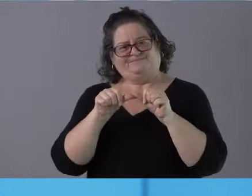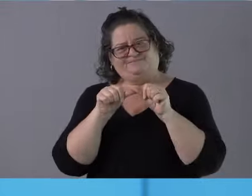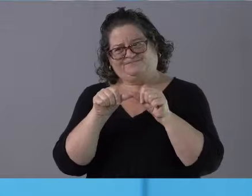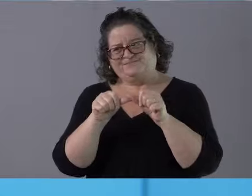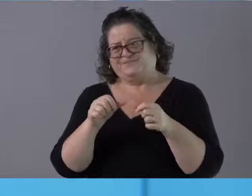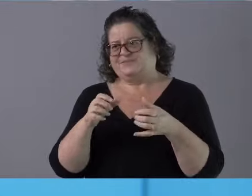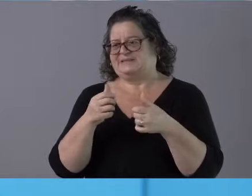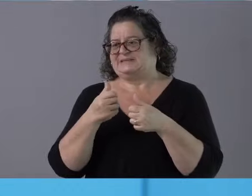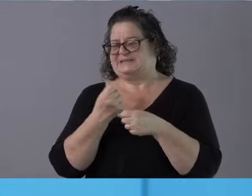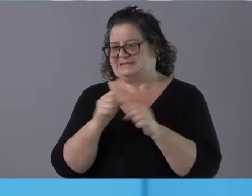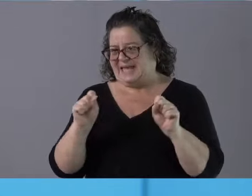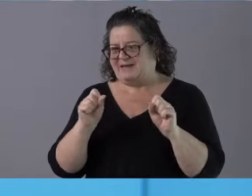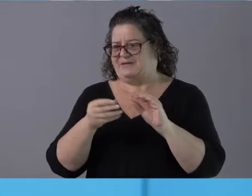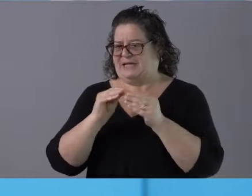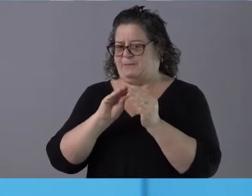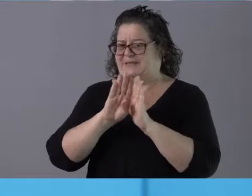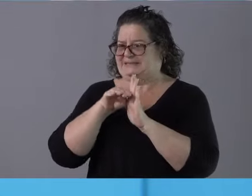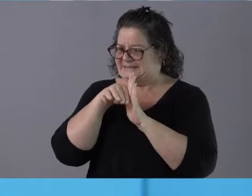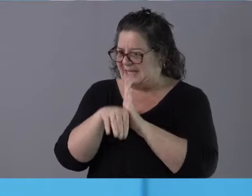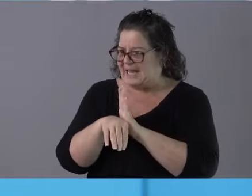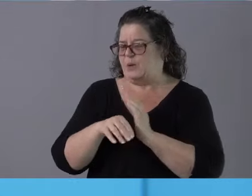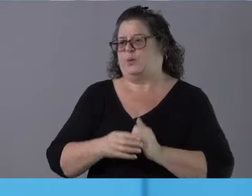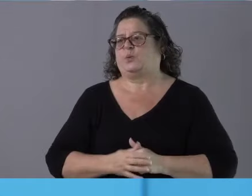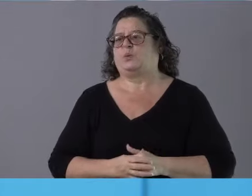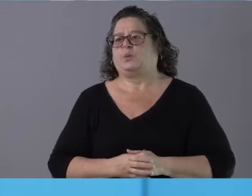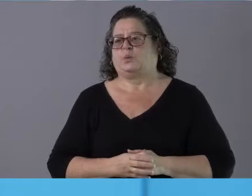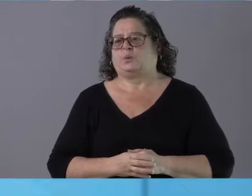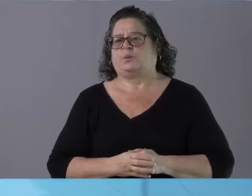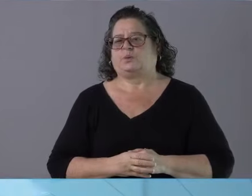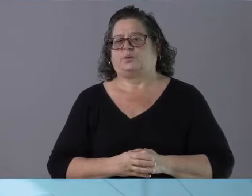trajectory. We're going to come back in the room. Vaughn Hilliard from NBC News,